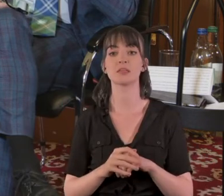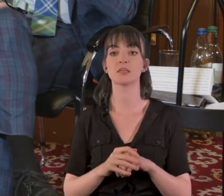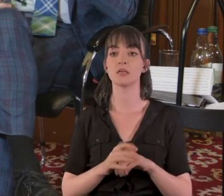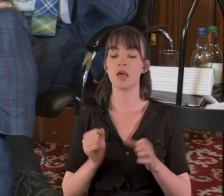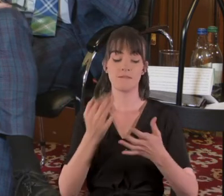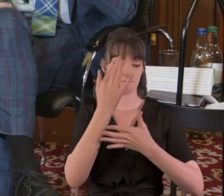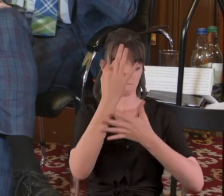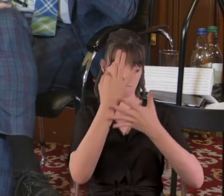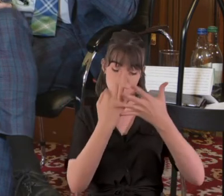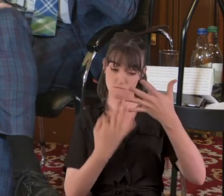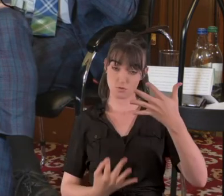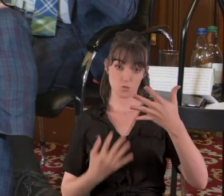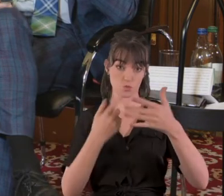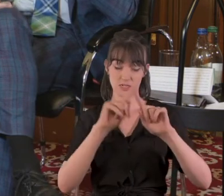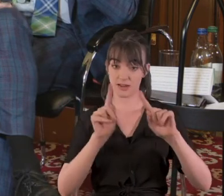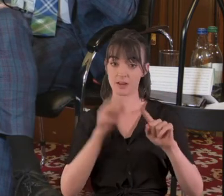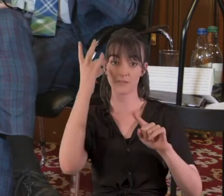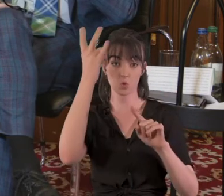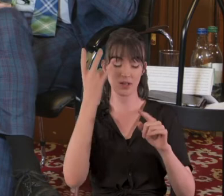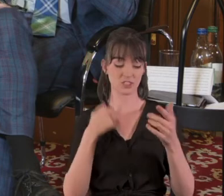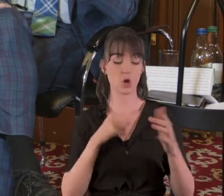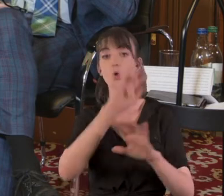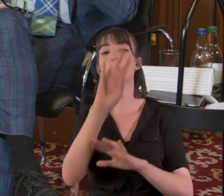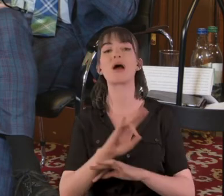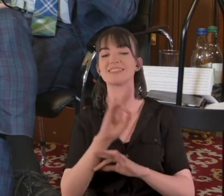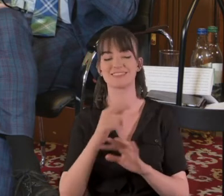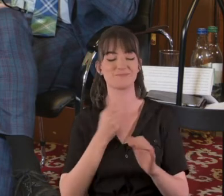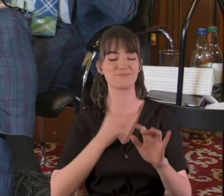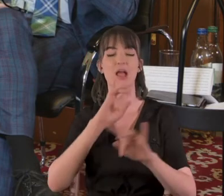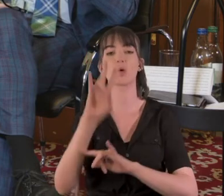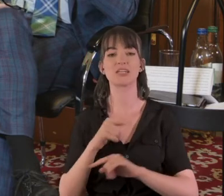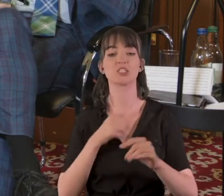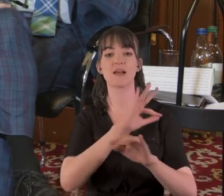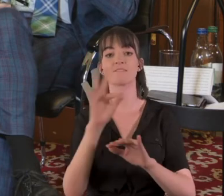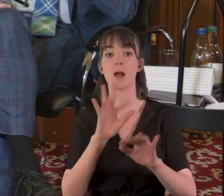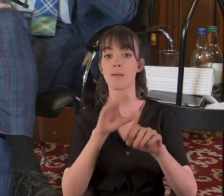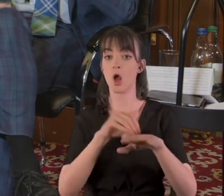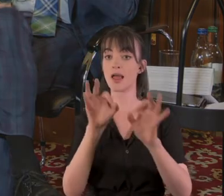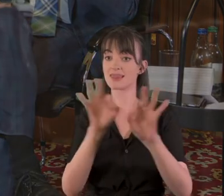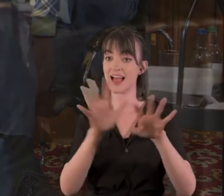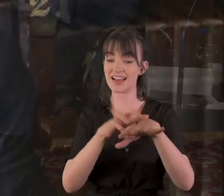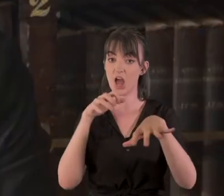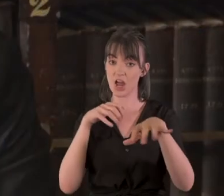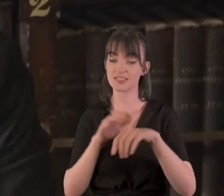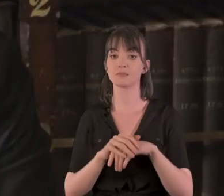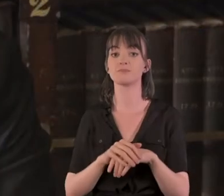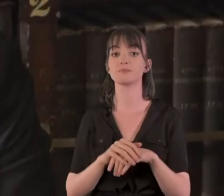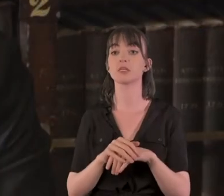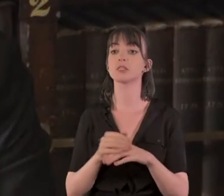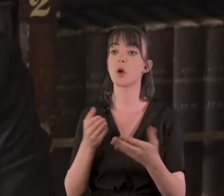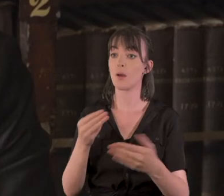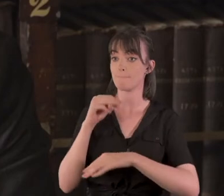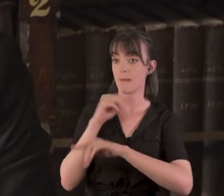number, quite a number of questions coming in now from our virtual audience. And Michael, many of them are for